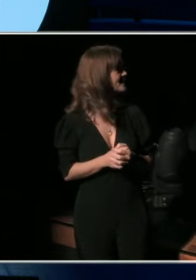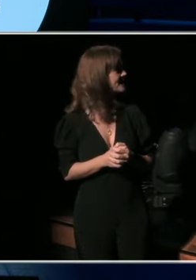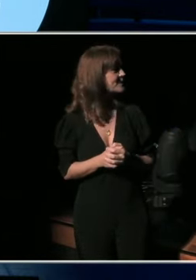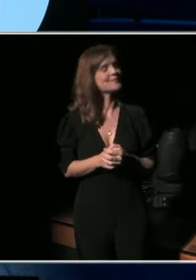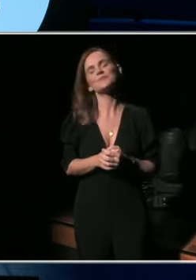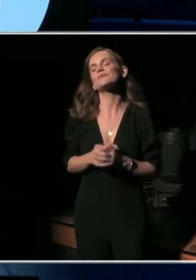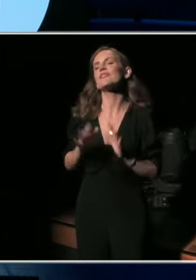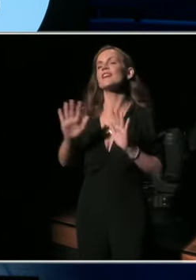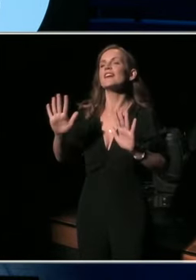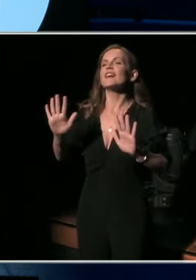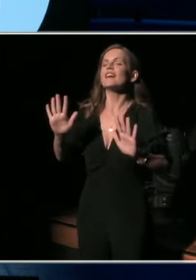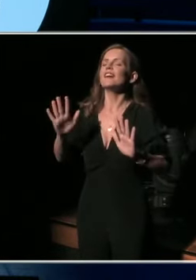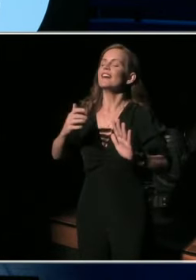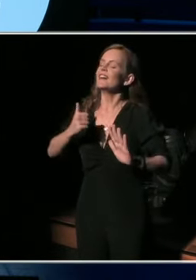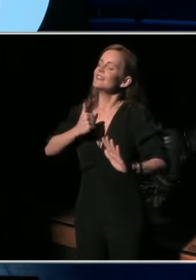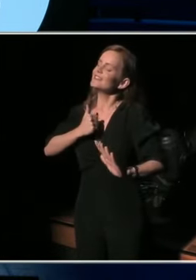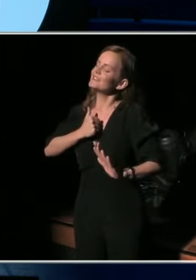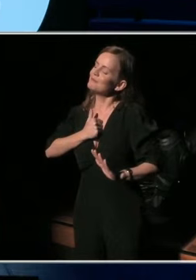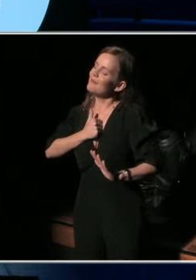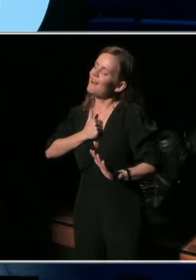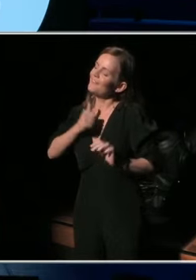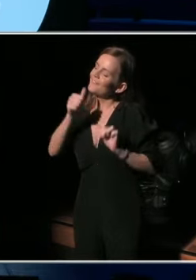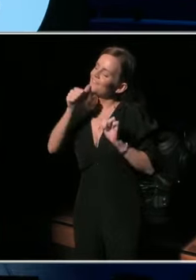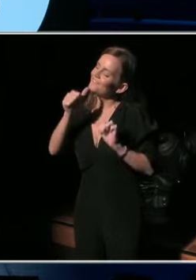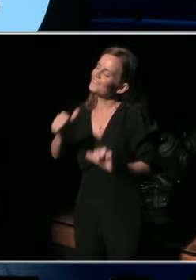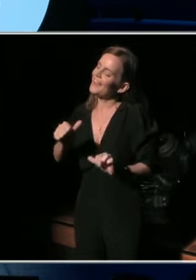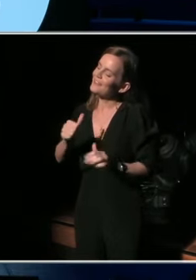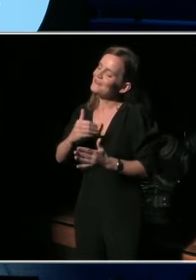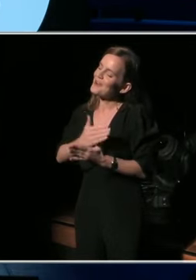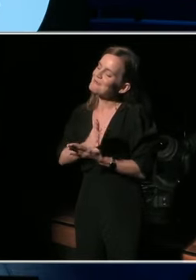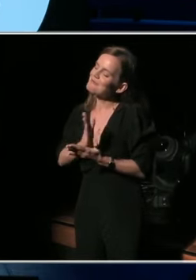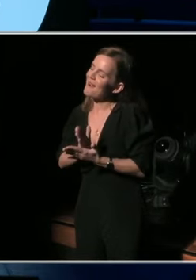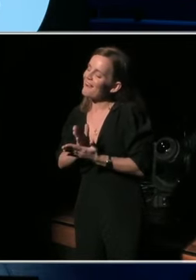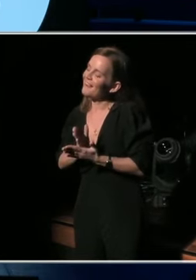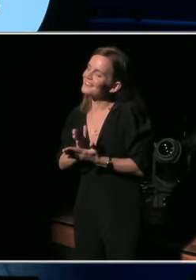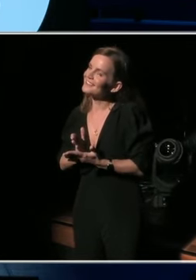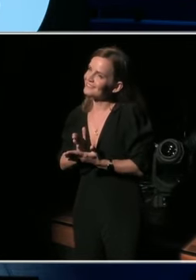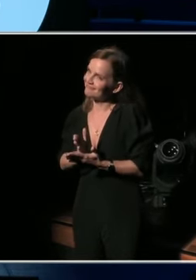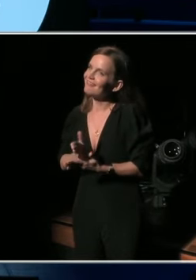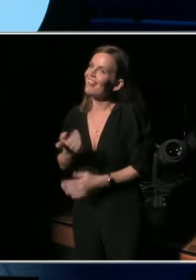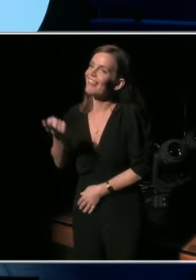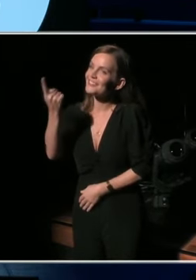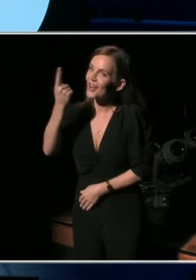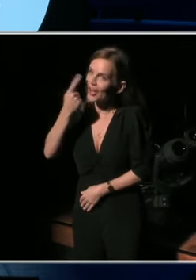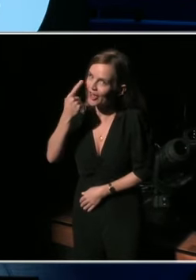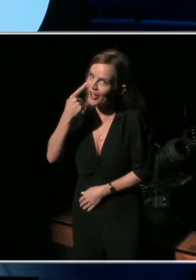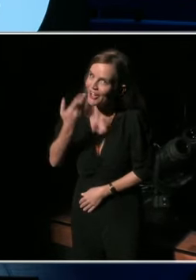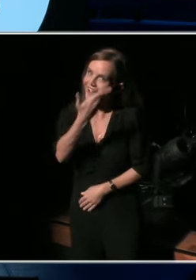Right into my favourite bit. Let's have a look at the